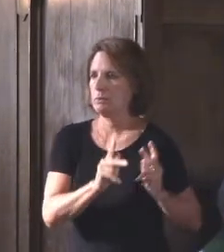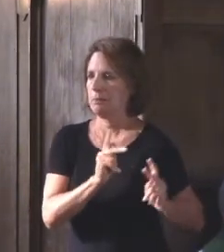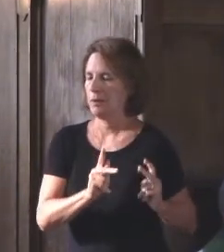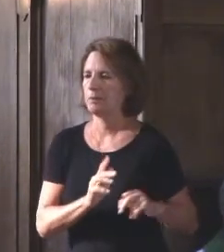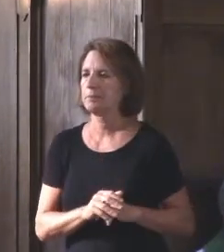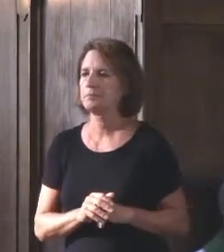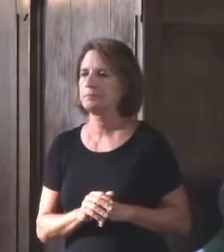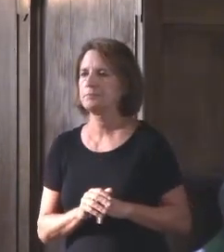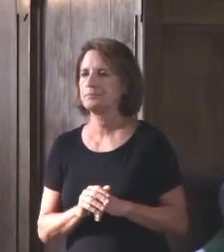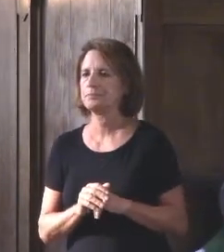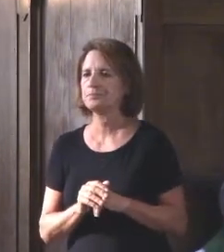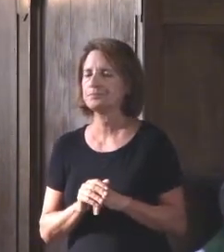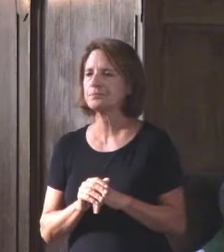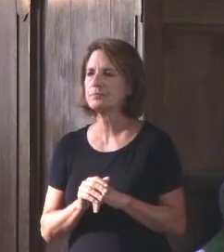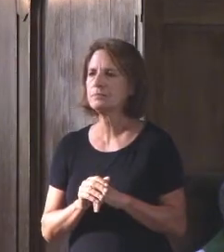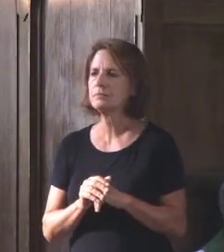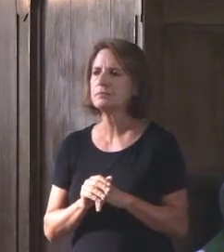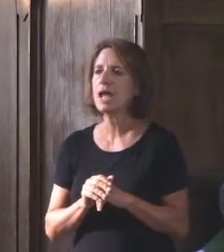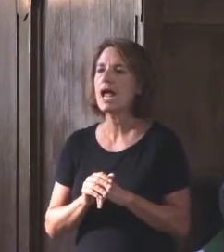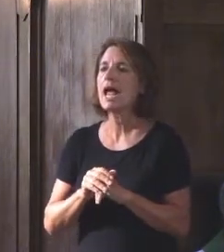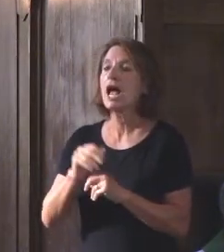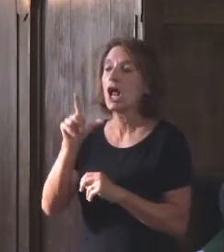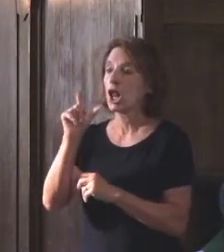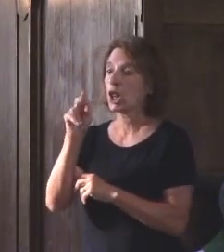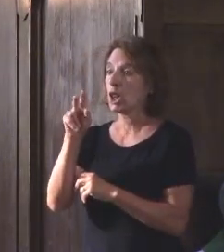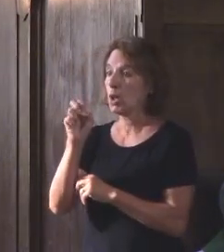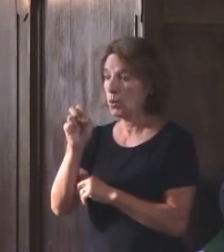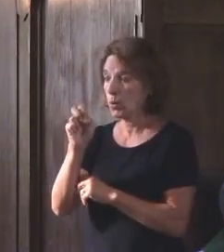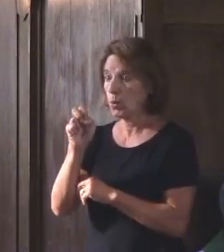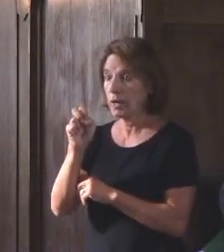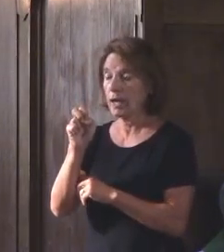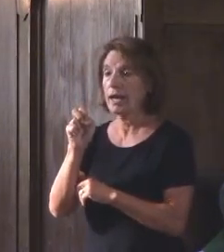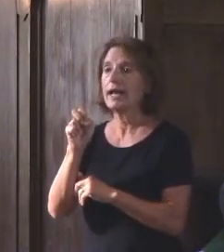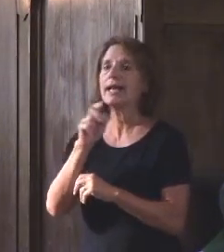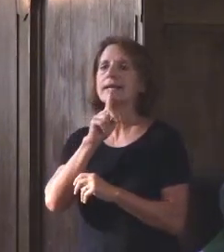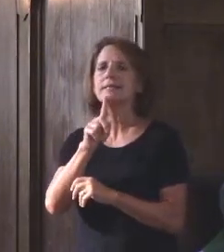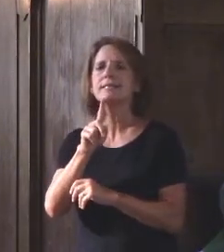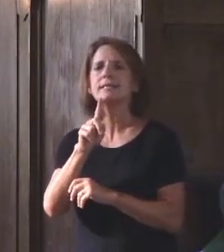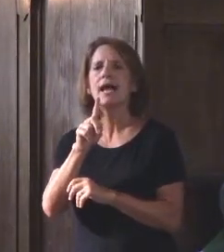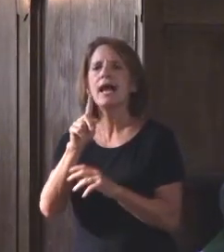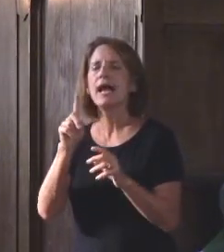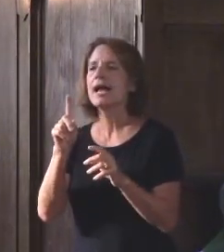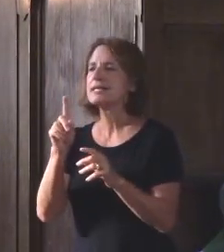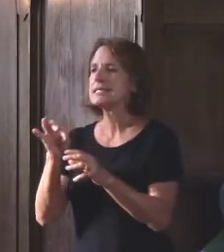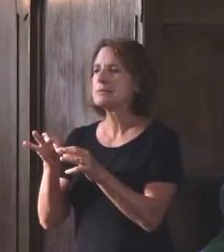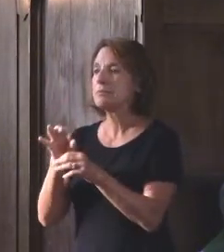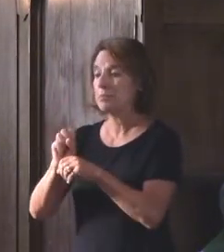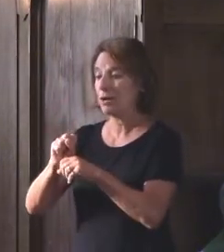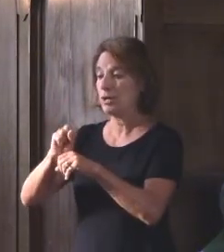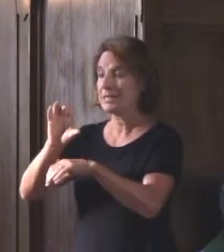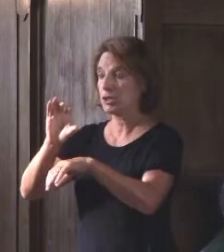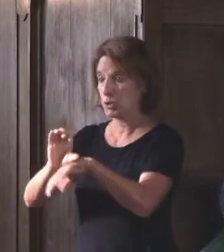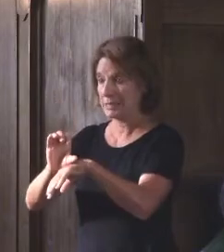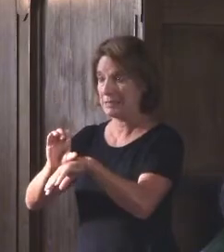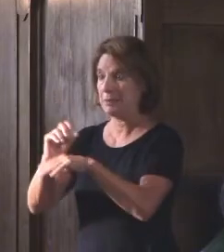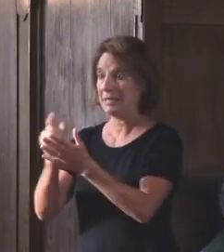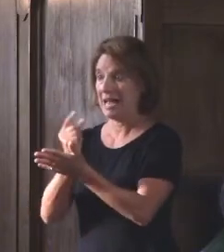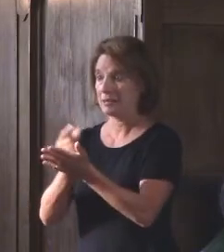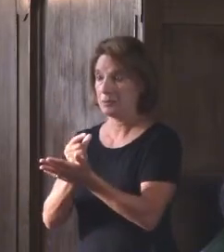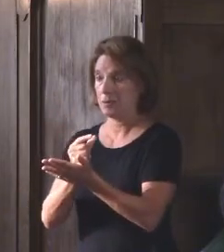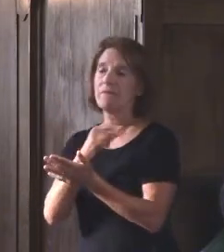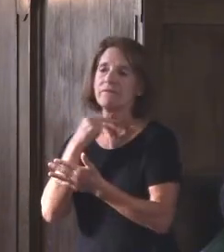Father Jim often talks about Luke as Spiritus Christi's gospel, and it seems to me like this is Spiritus